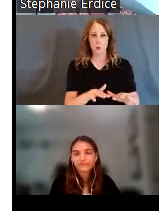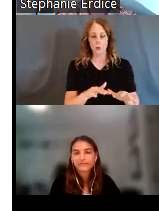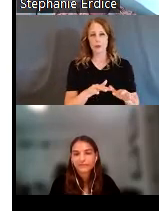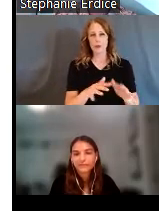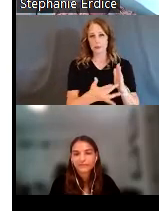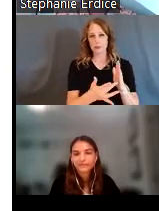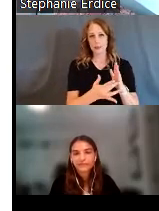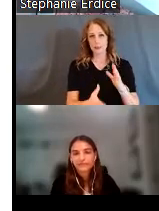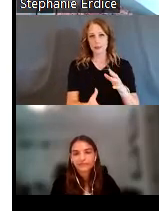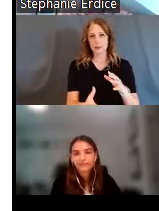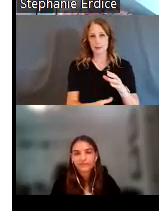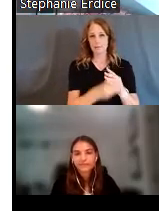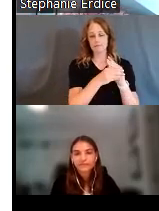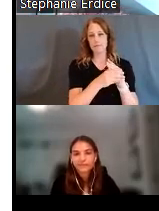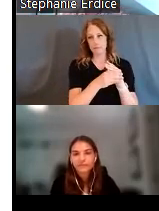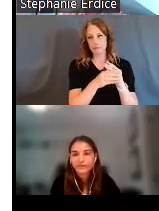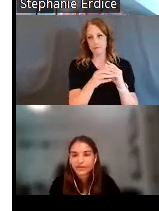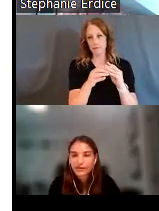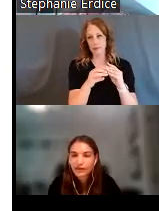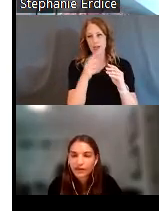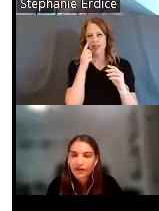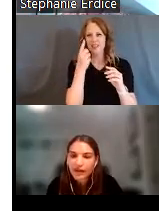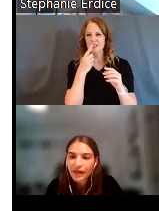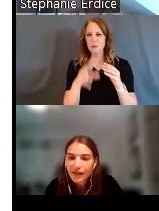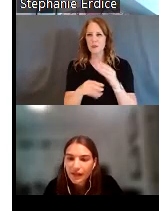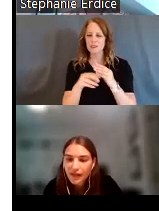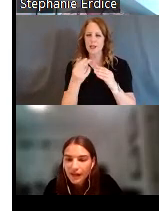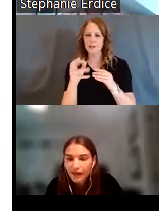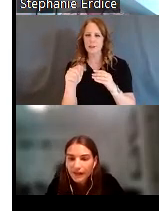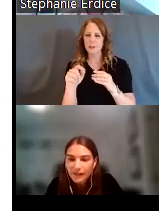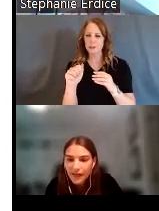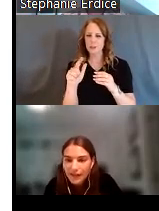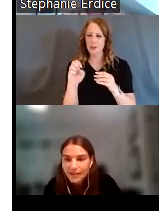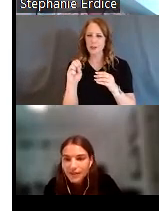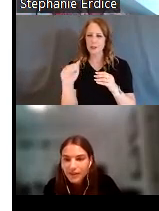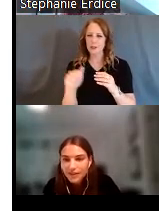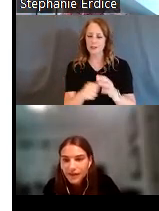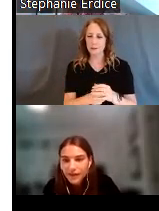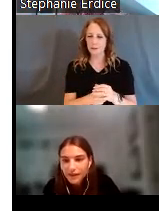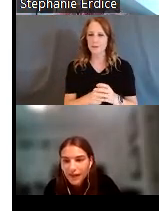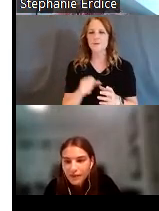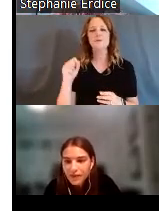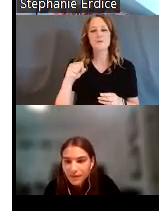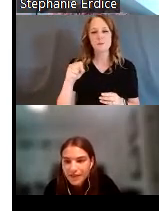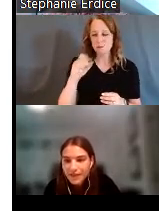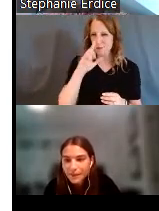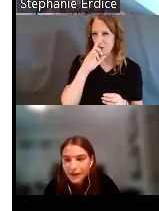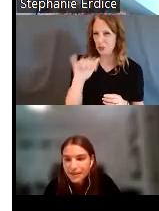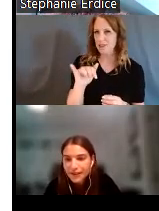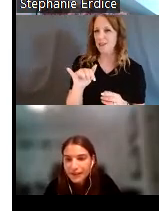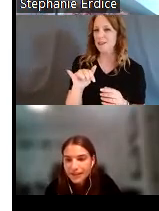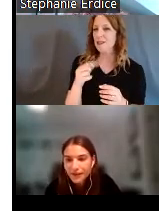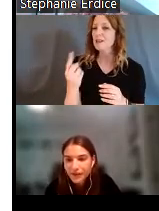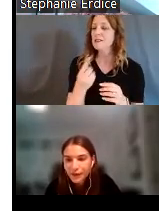this. So yeah, I think someone just popped something in the chat there for you, Alyssa. Yes. It looks like so someone says,